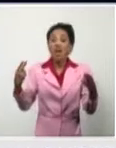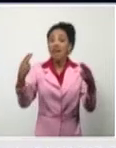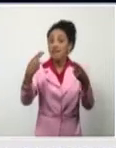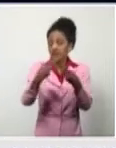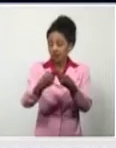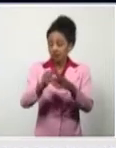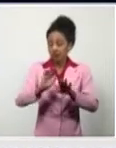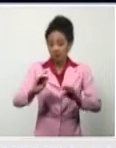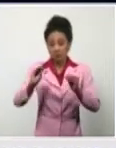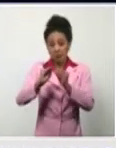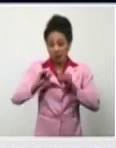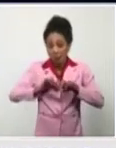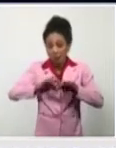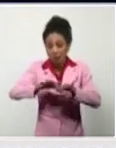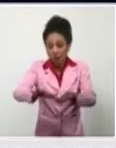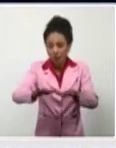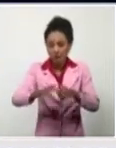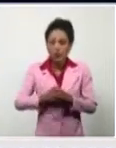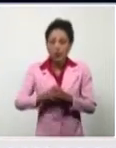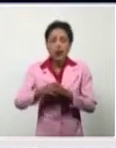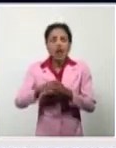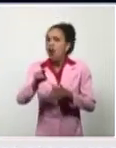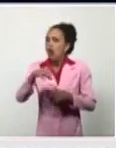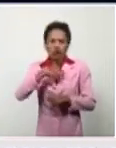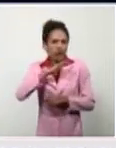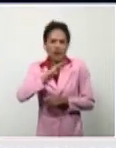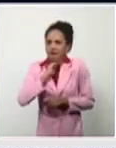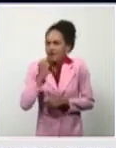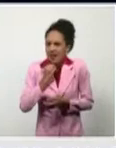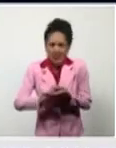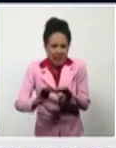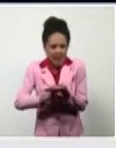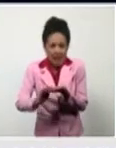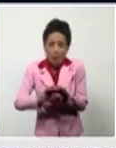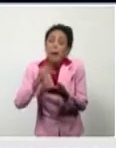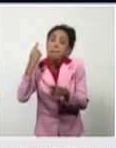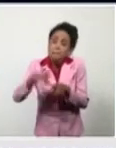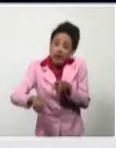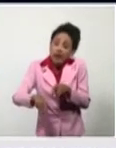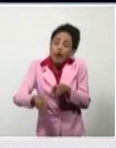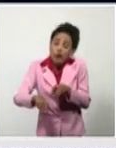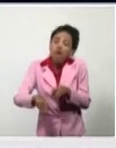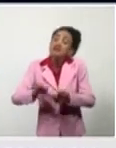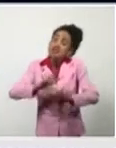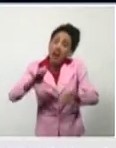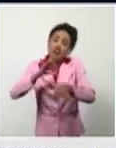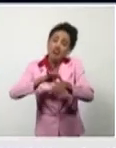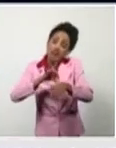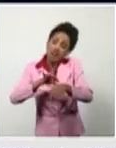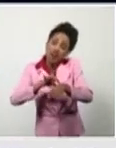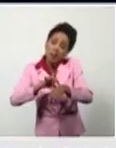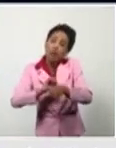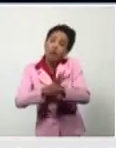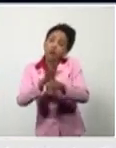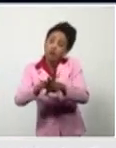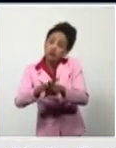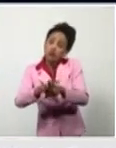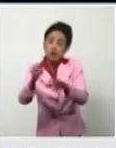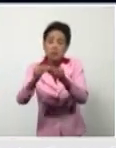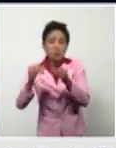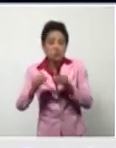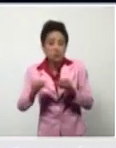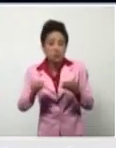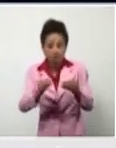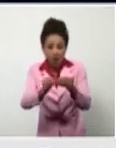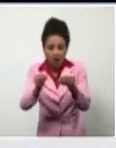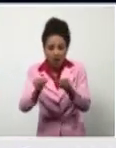asymptomatic, but who developed the symptoms a few days after the workshop. And he was coming from a city with a big outbreak of the